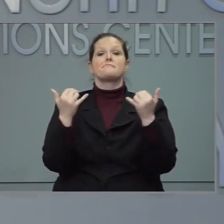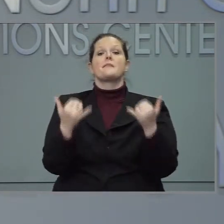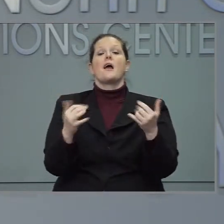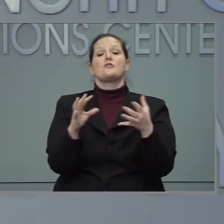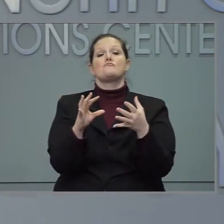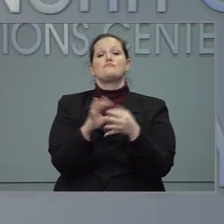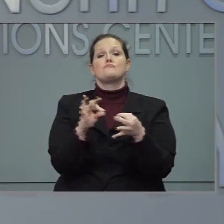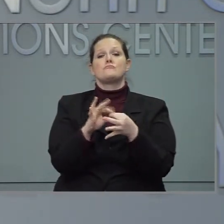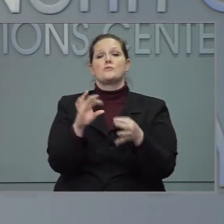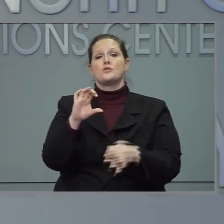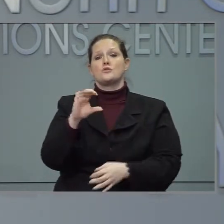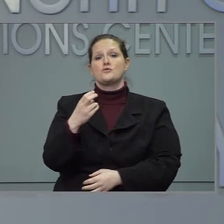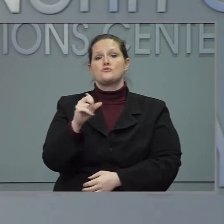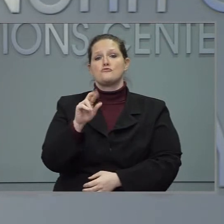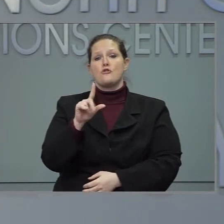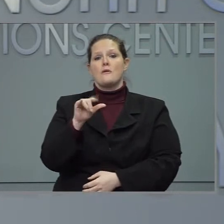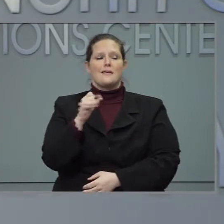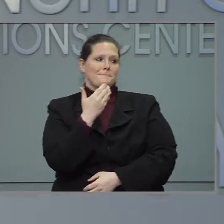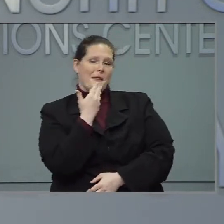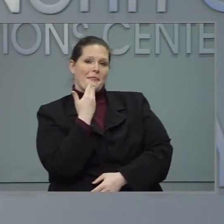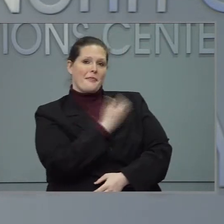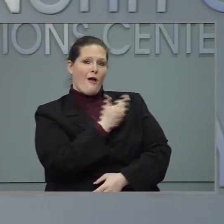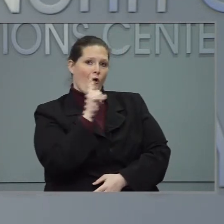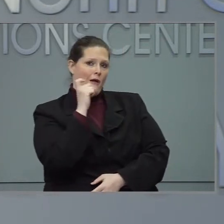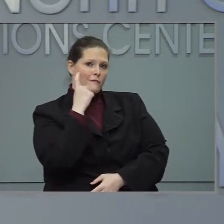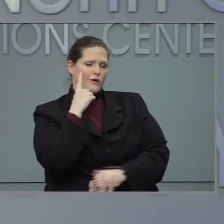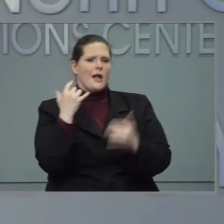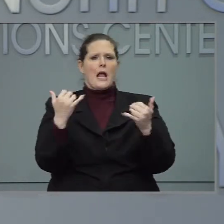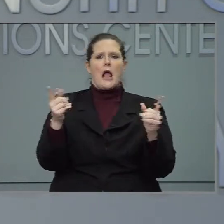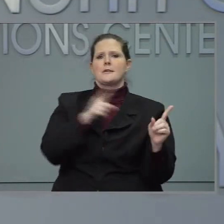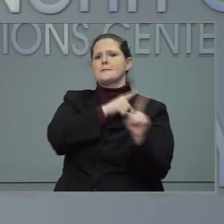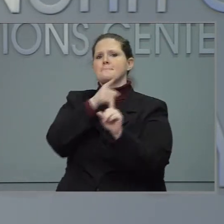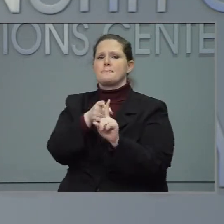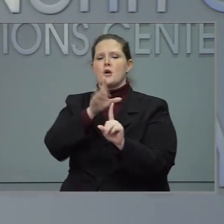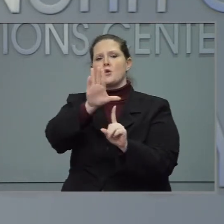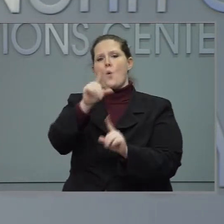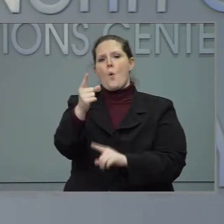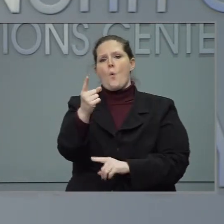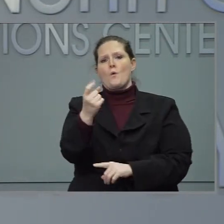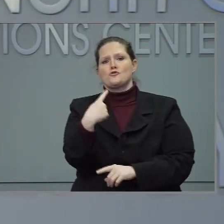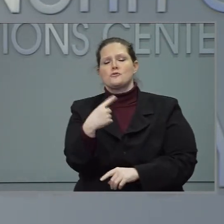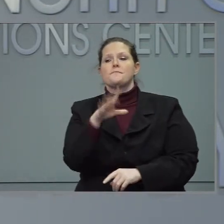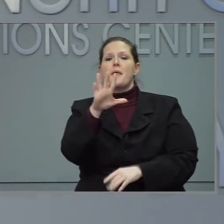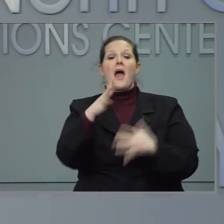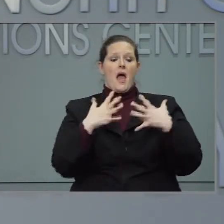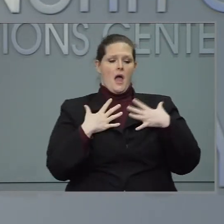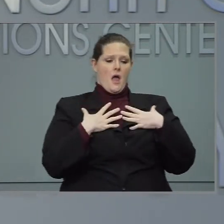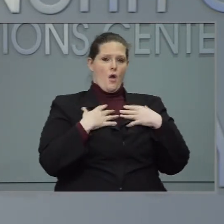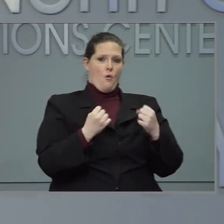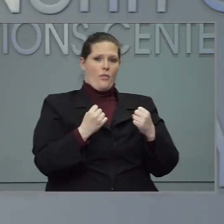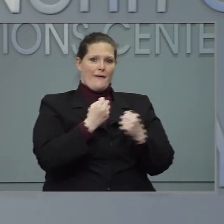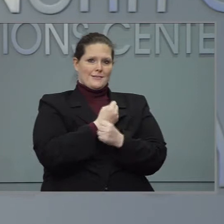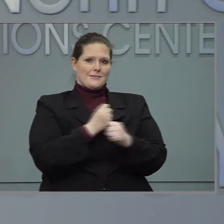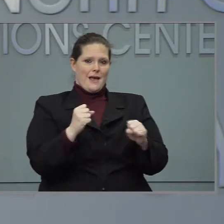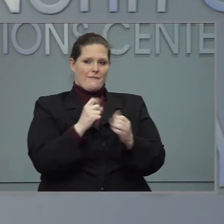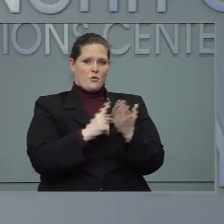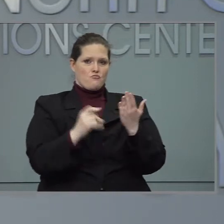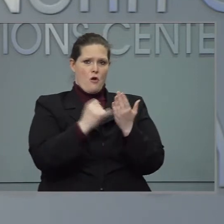Thank you, Governor. To get back to your question, Laura, the health and safety projects that are included in